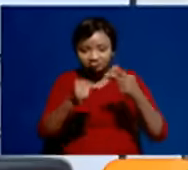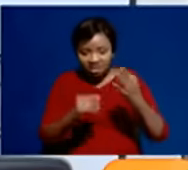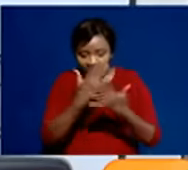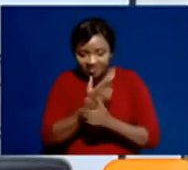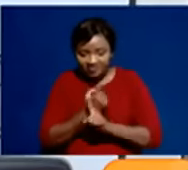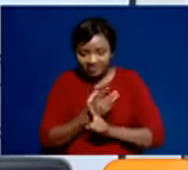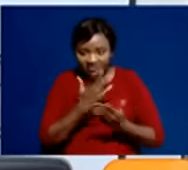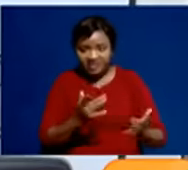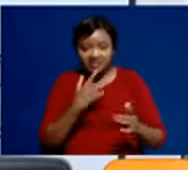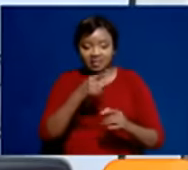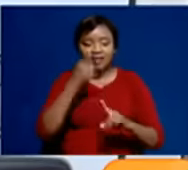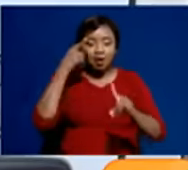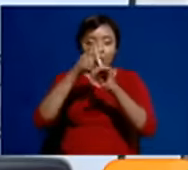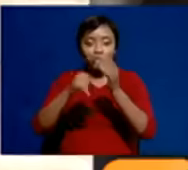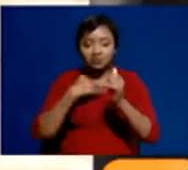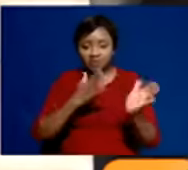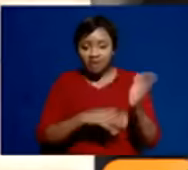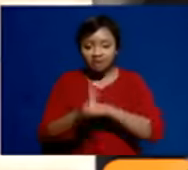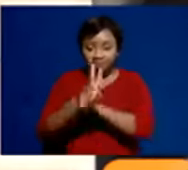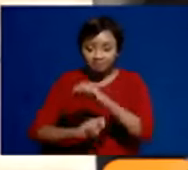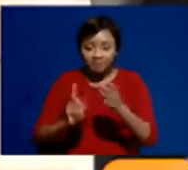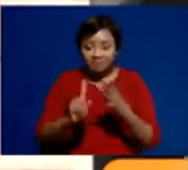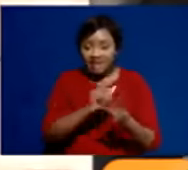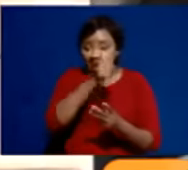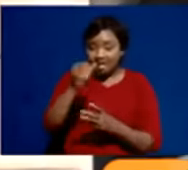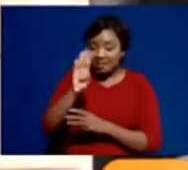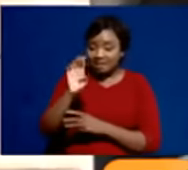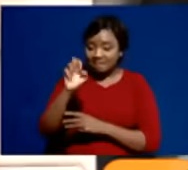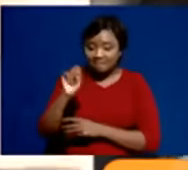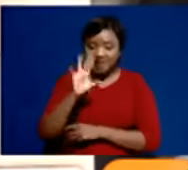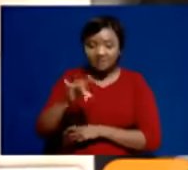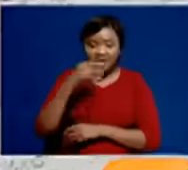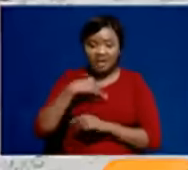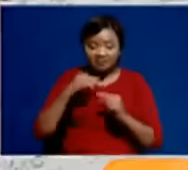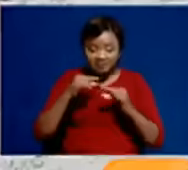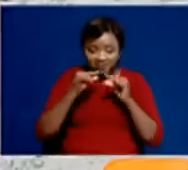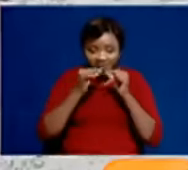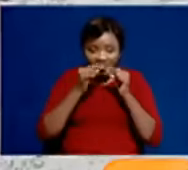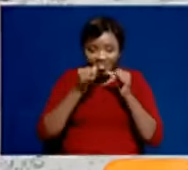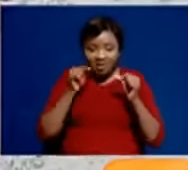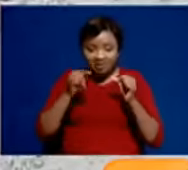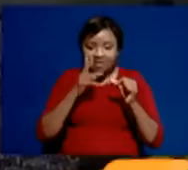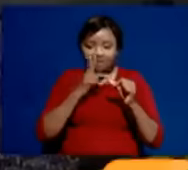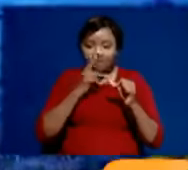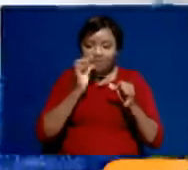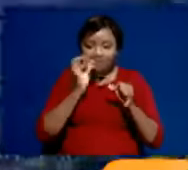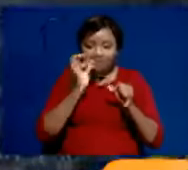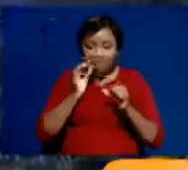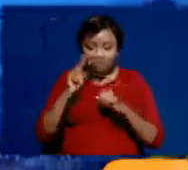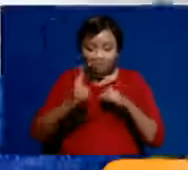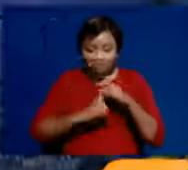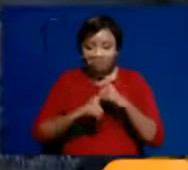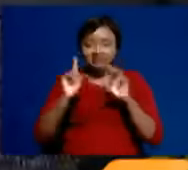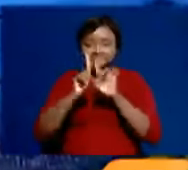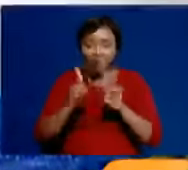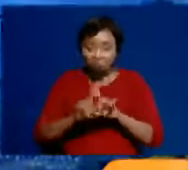the same day, Ben Mwangi Kinyua was found in possession of six rolls of bang with estimated value of 300 shillings. Another incident